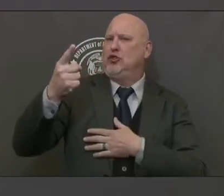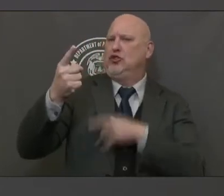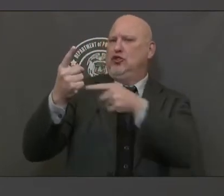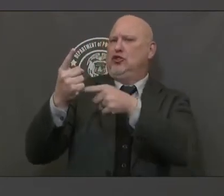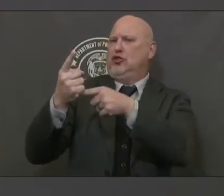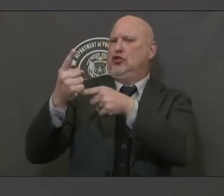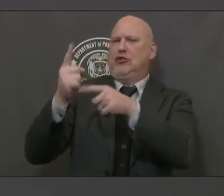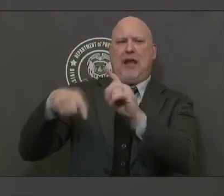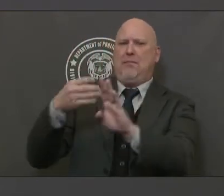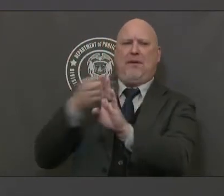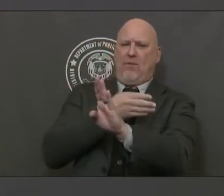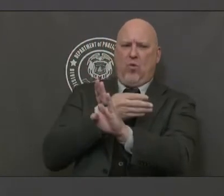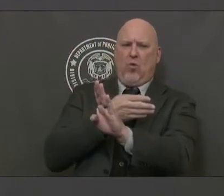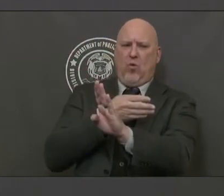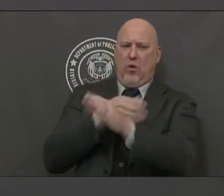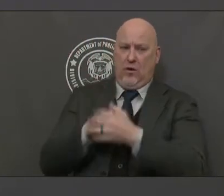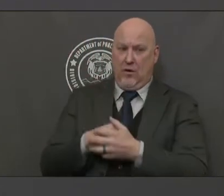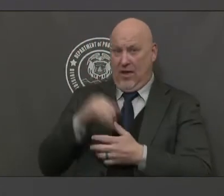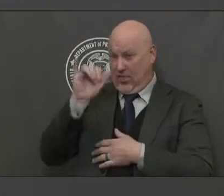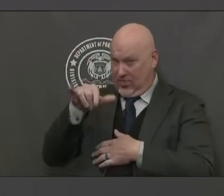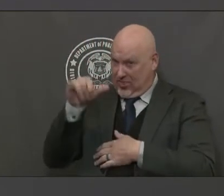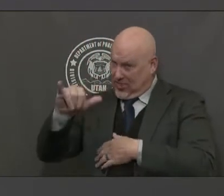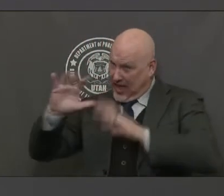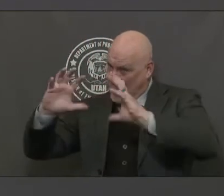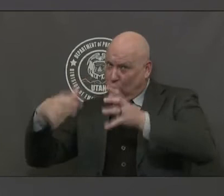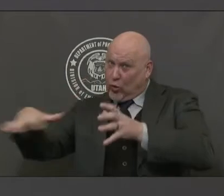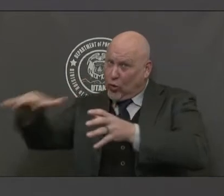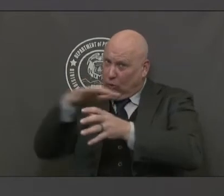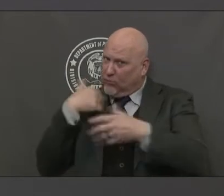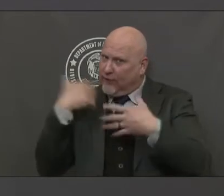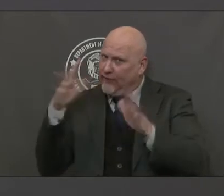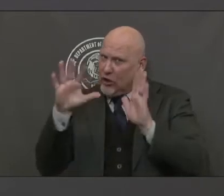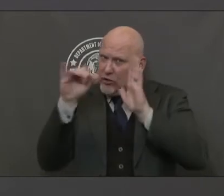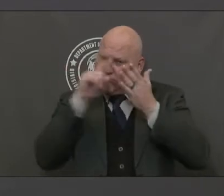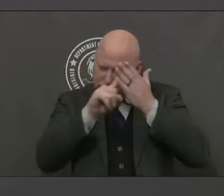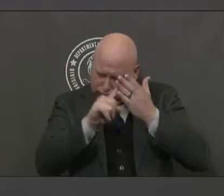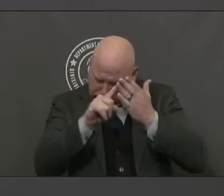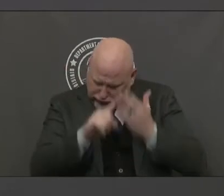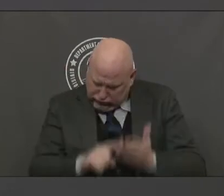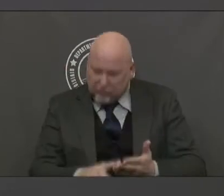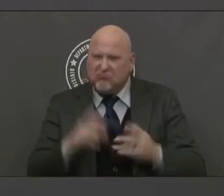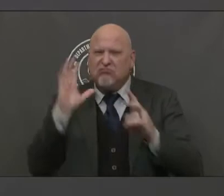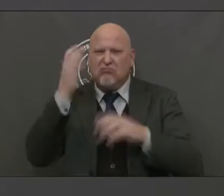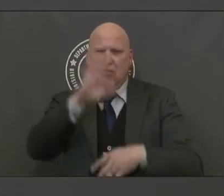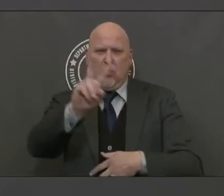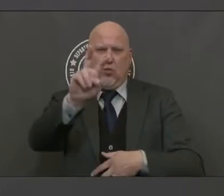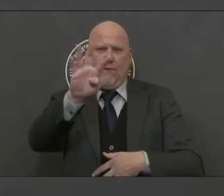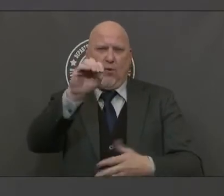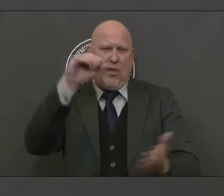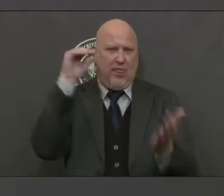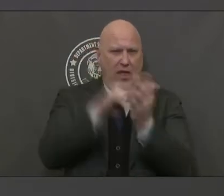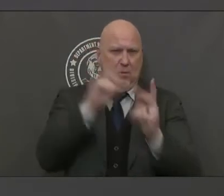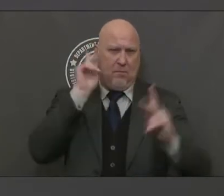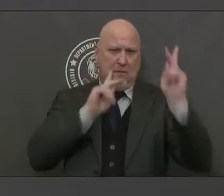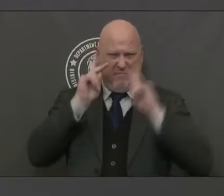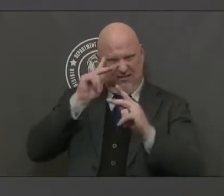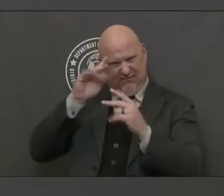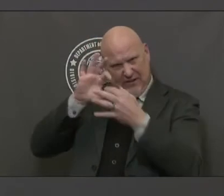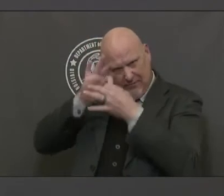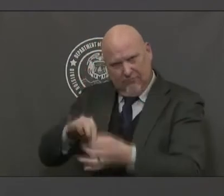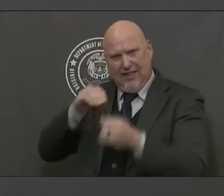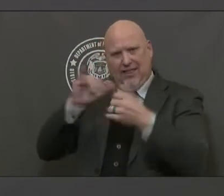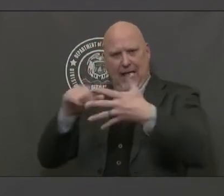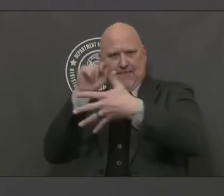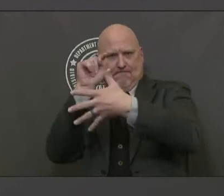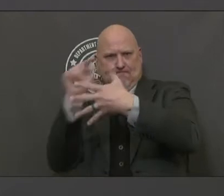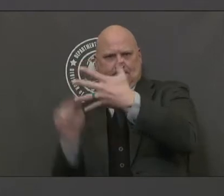vaccinated in March. But we have committed to speeding up eligibility when possible. And so today, I am very pleased to announce